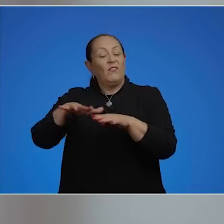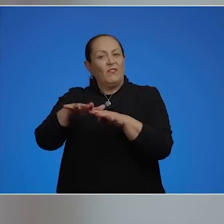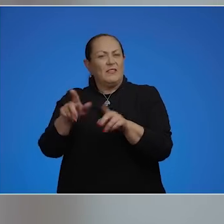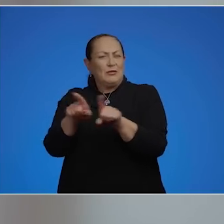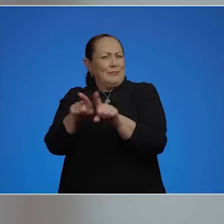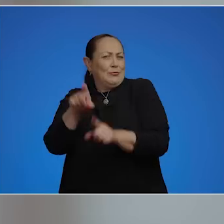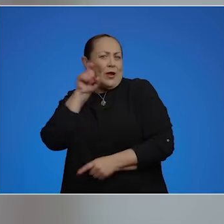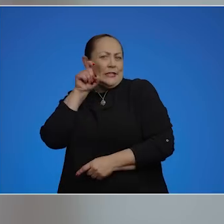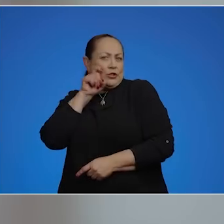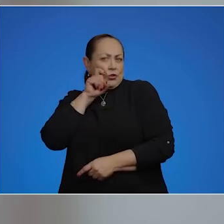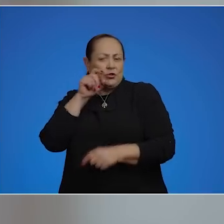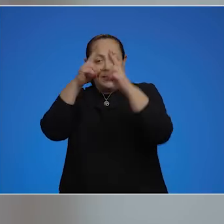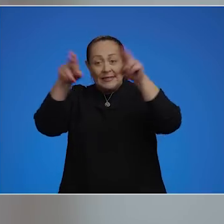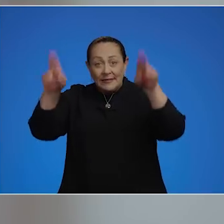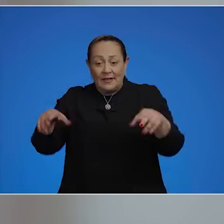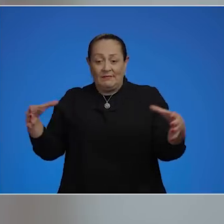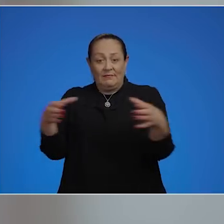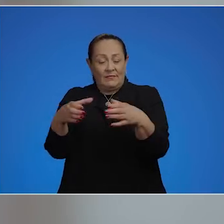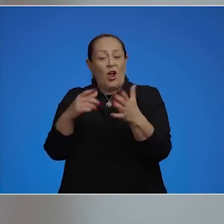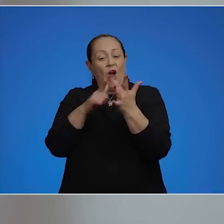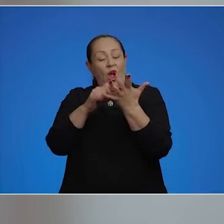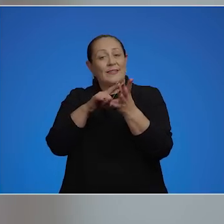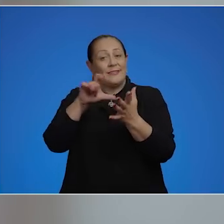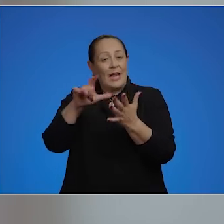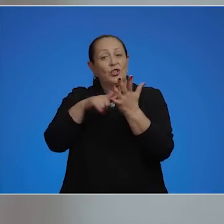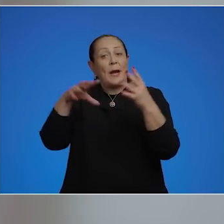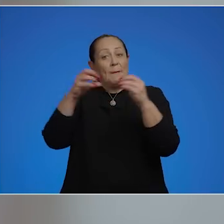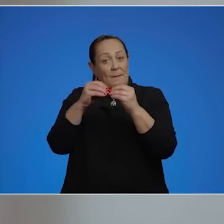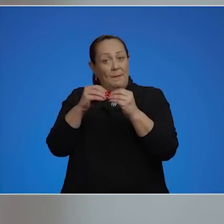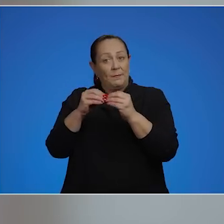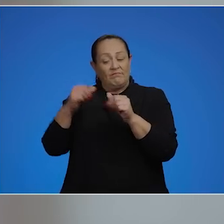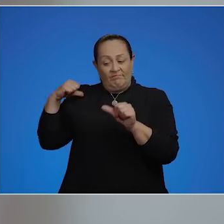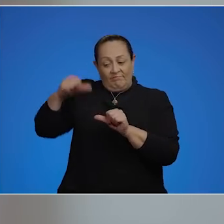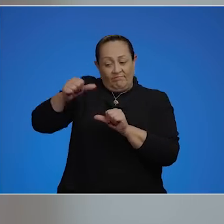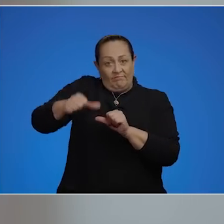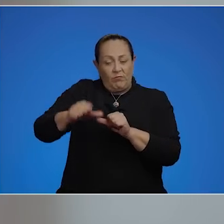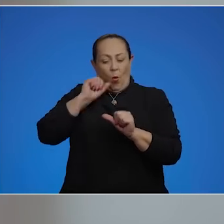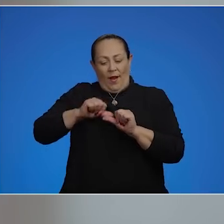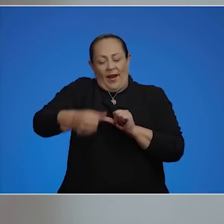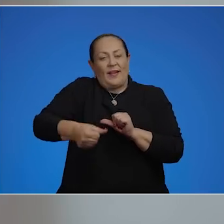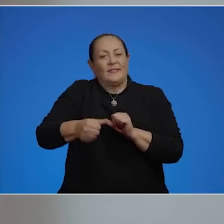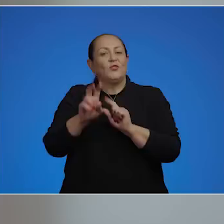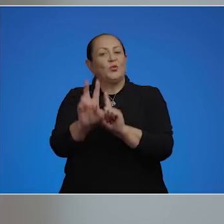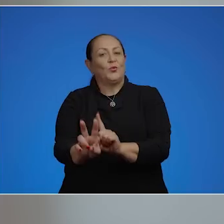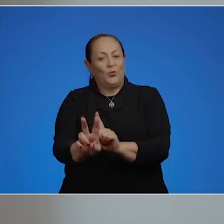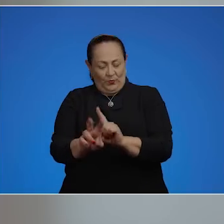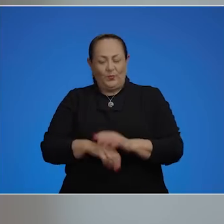country, with Isaac and Jacob, who were heirs with him of the same promise.